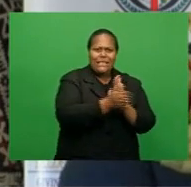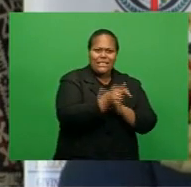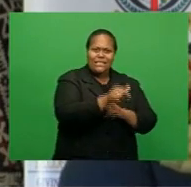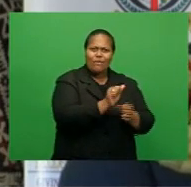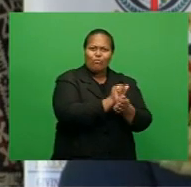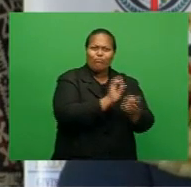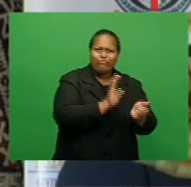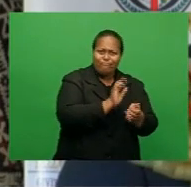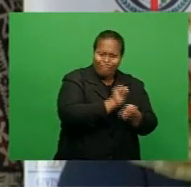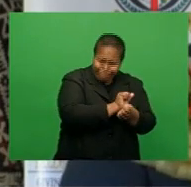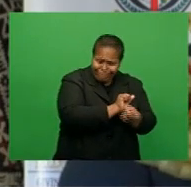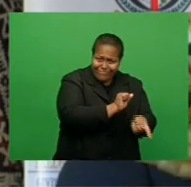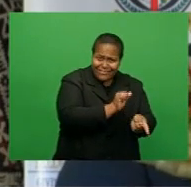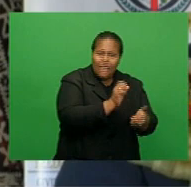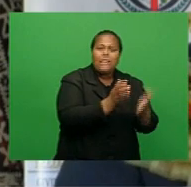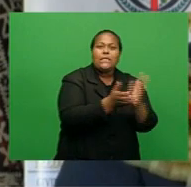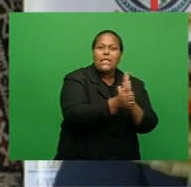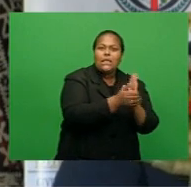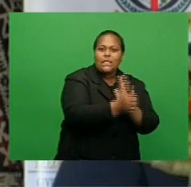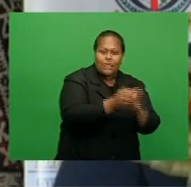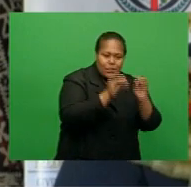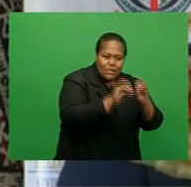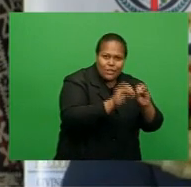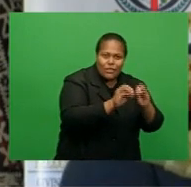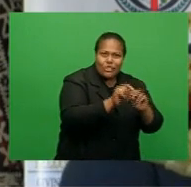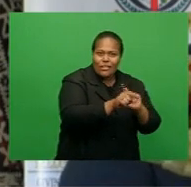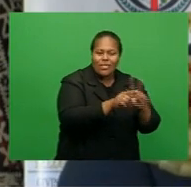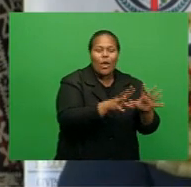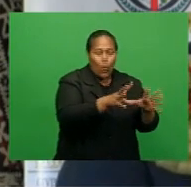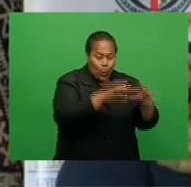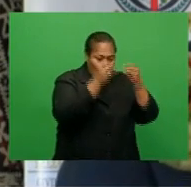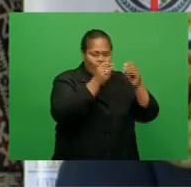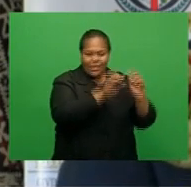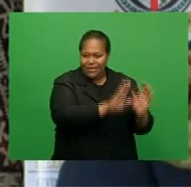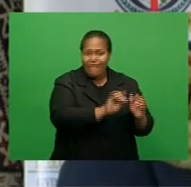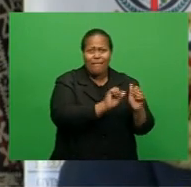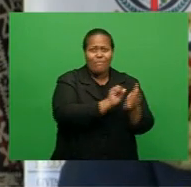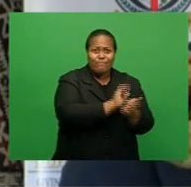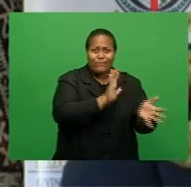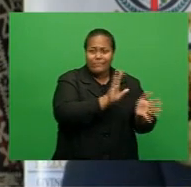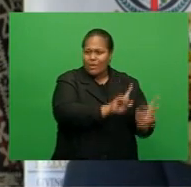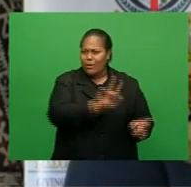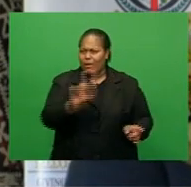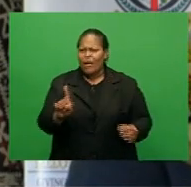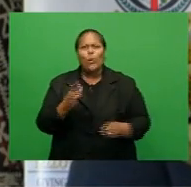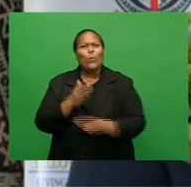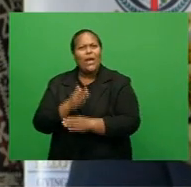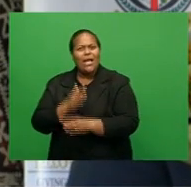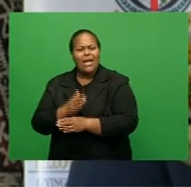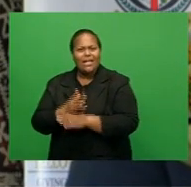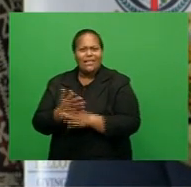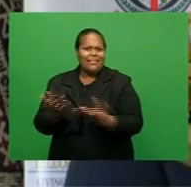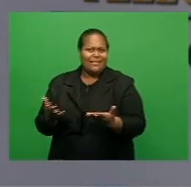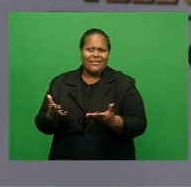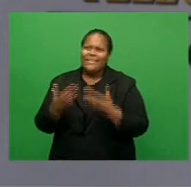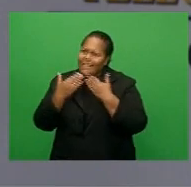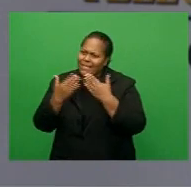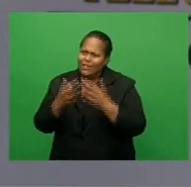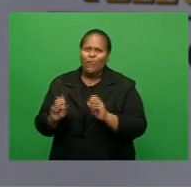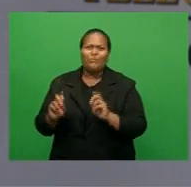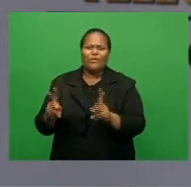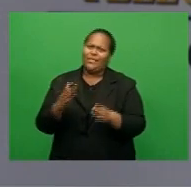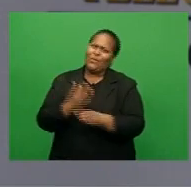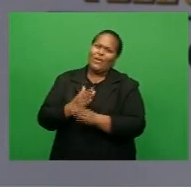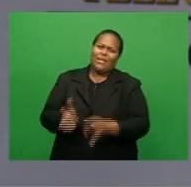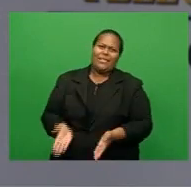correction facilities and now are working for you or have worked for you, because you are giving them another chance.